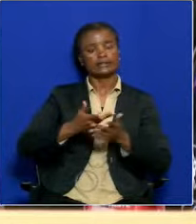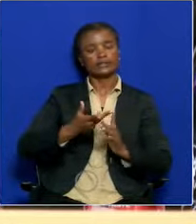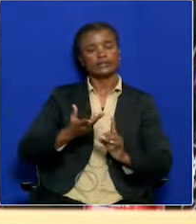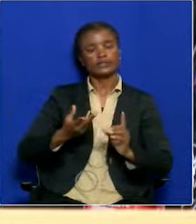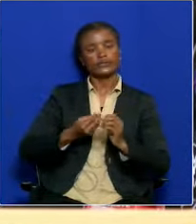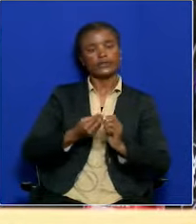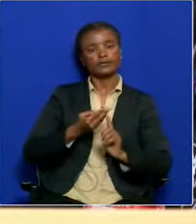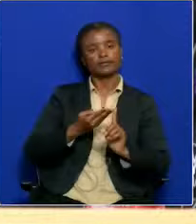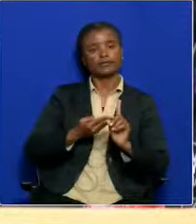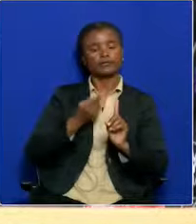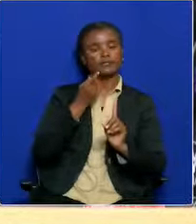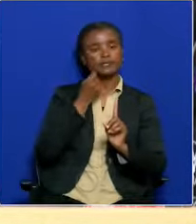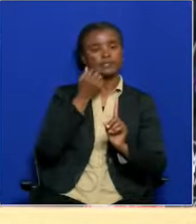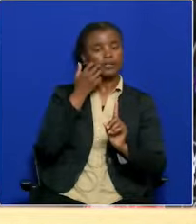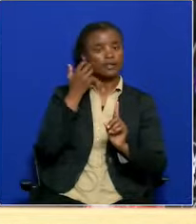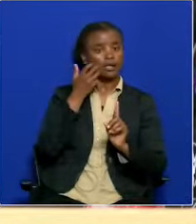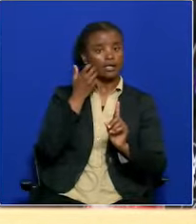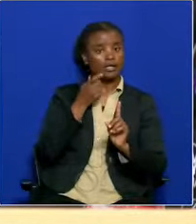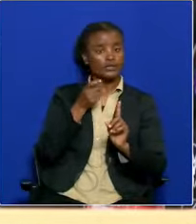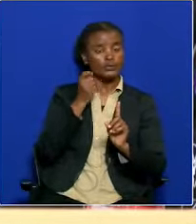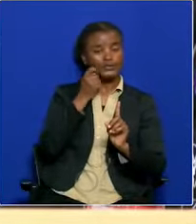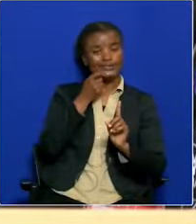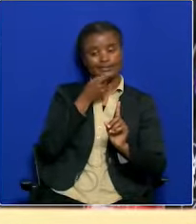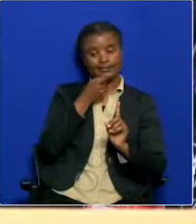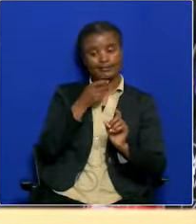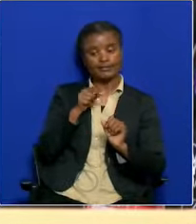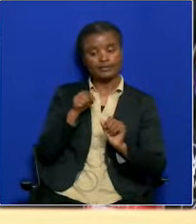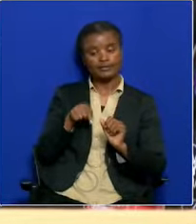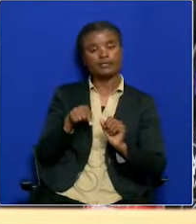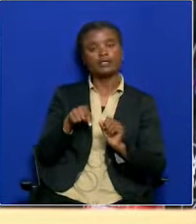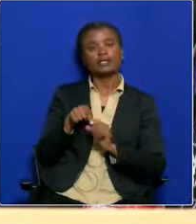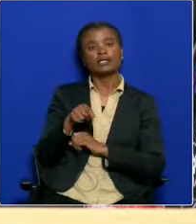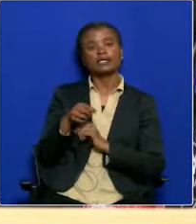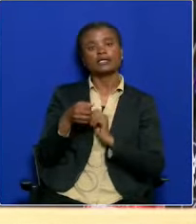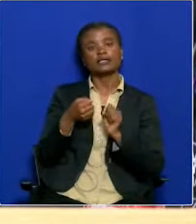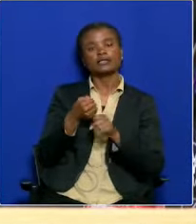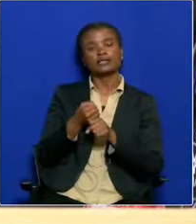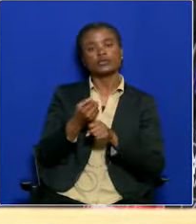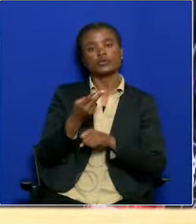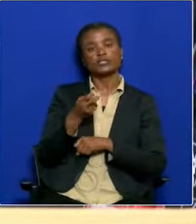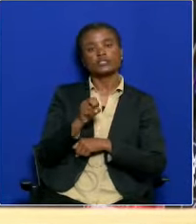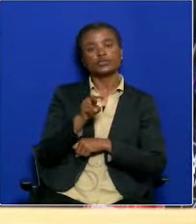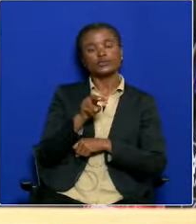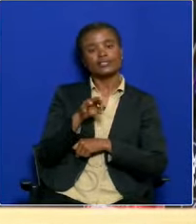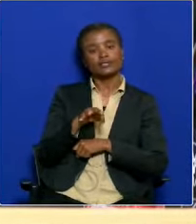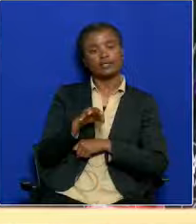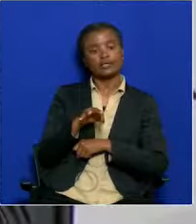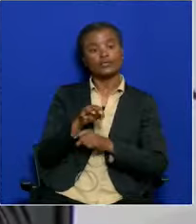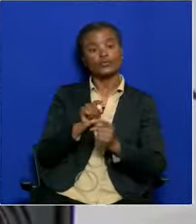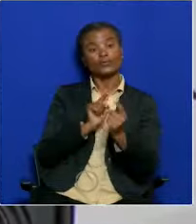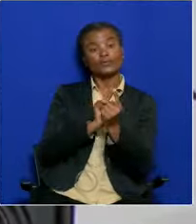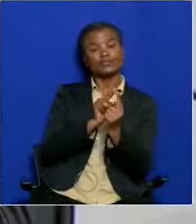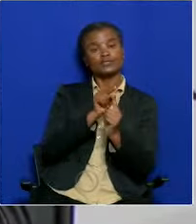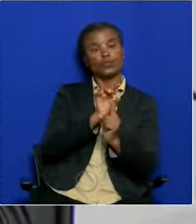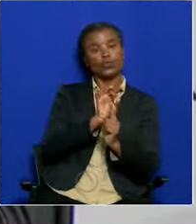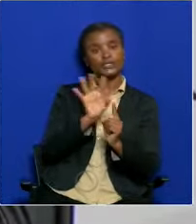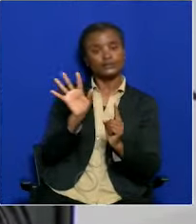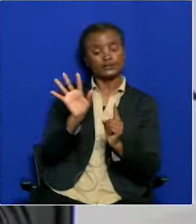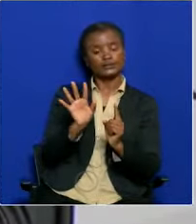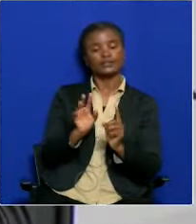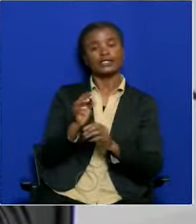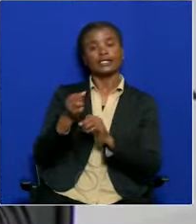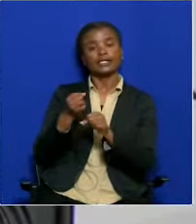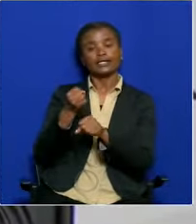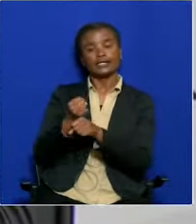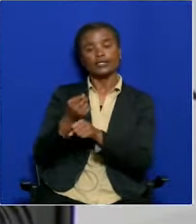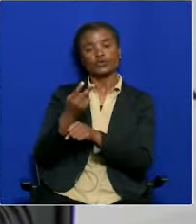indicated to me that in 2023 you met once, and then in 2024 you met once, and that was at